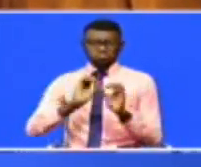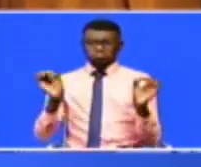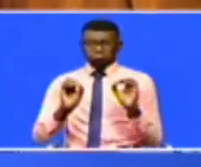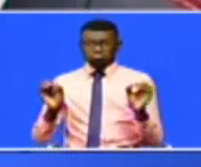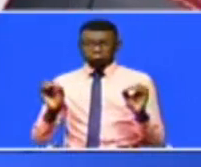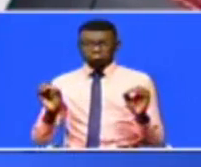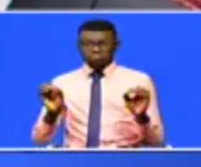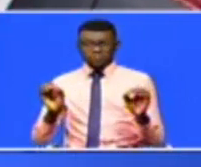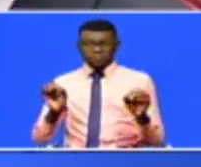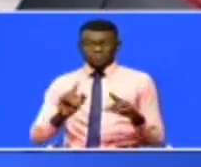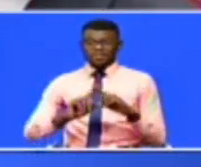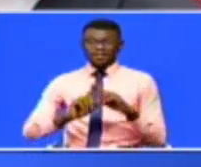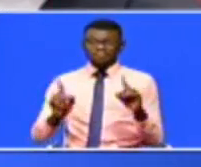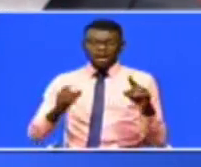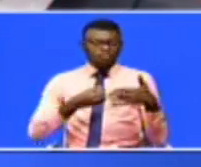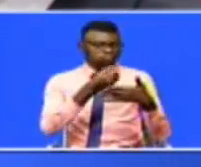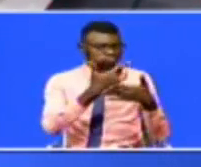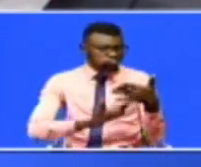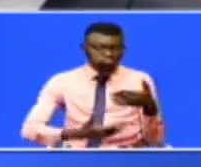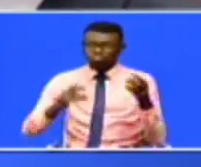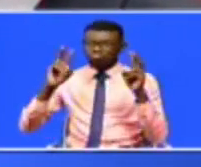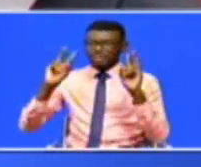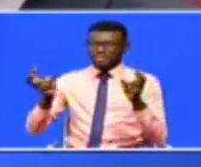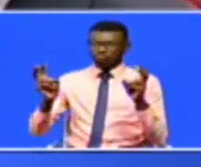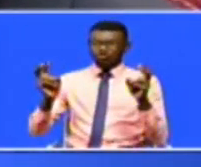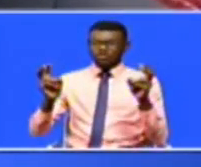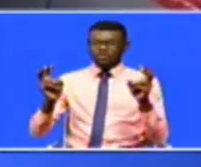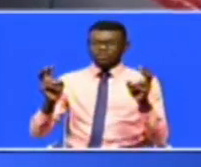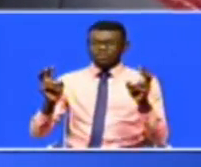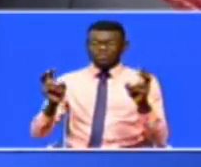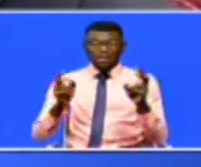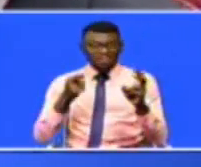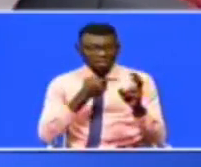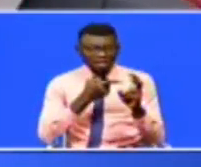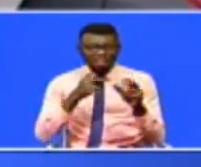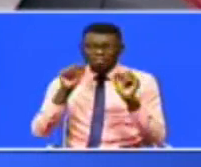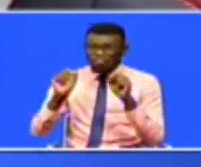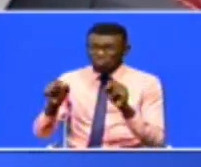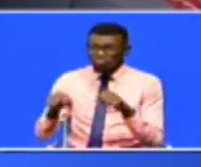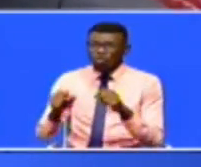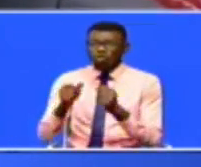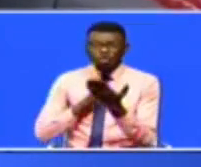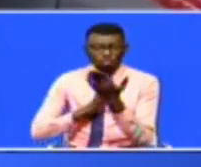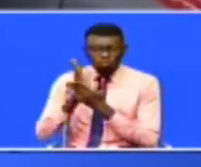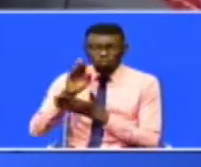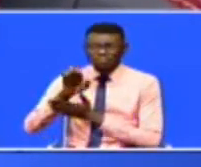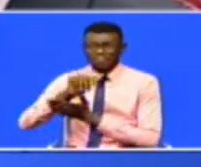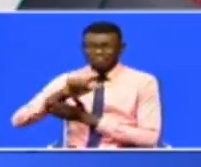those issues are matters that can come in through this